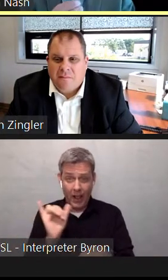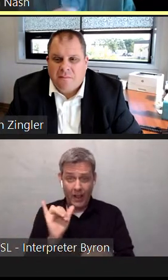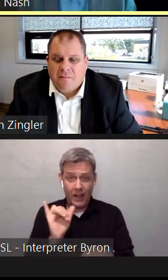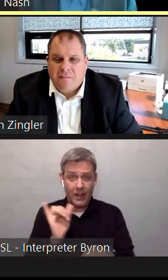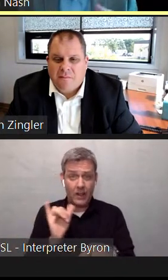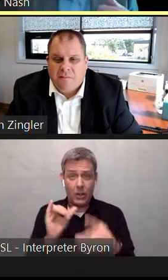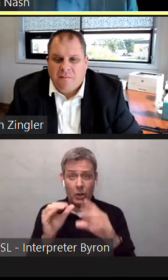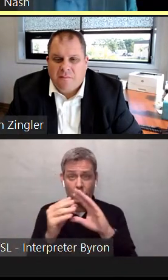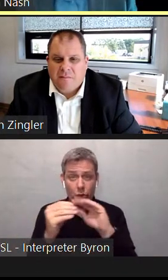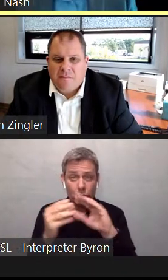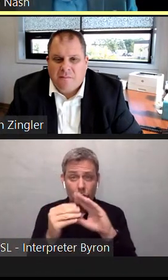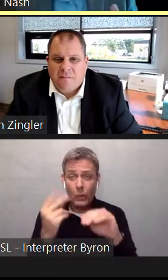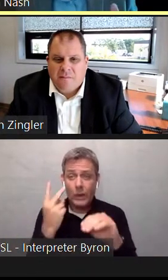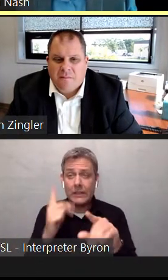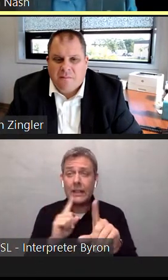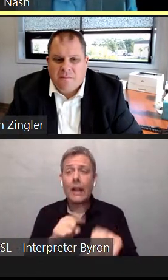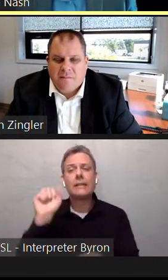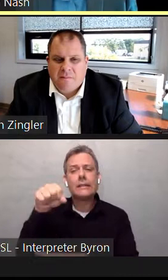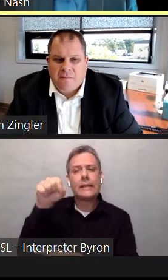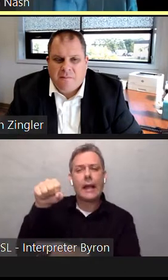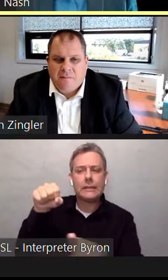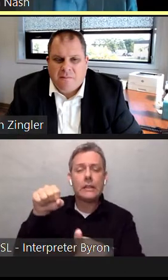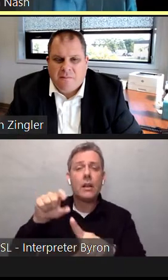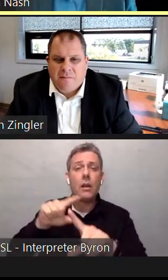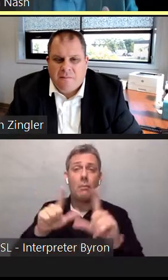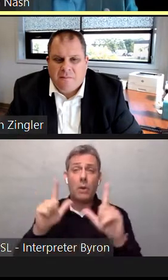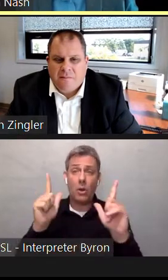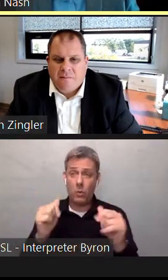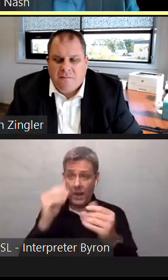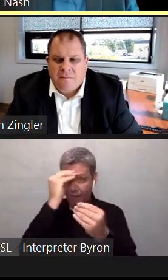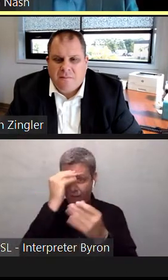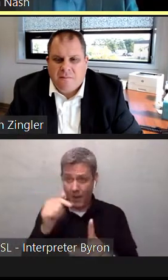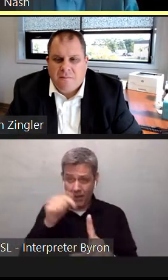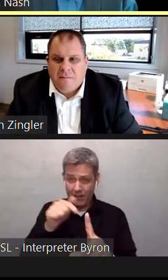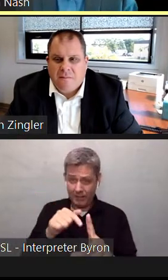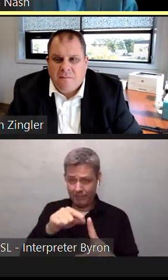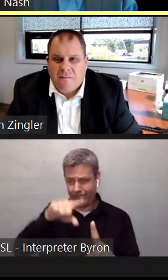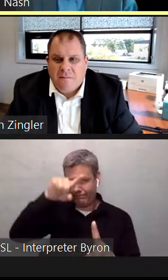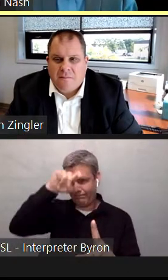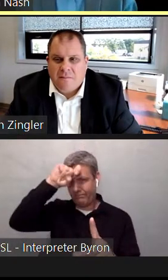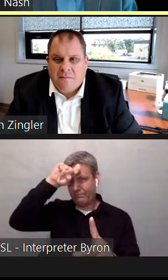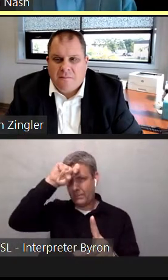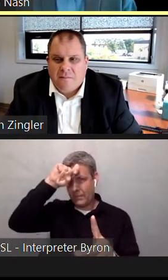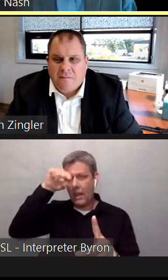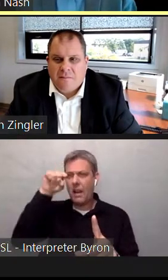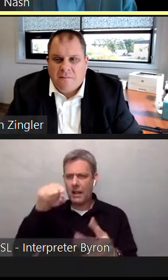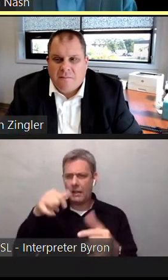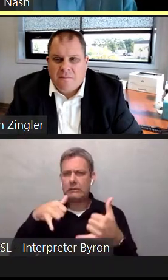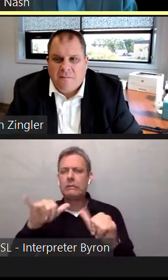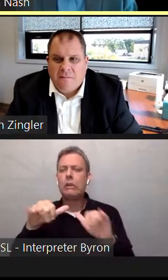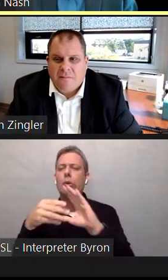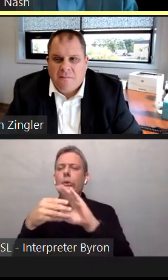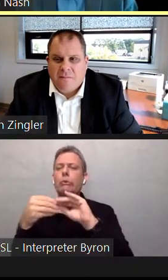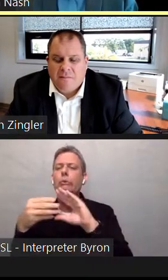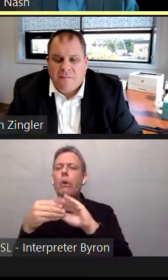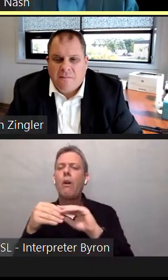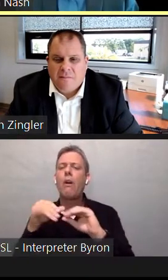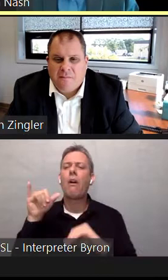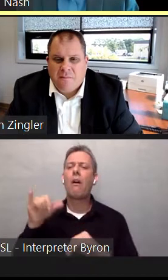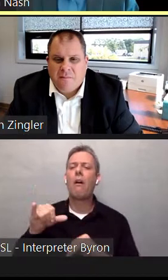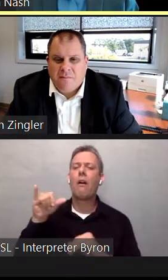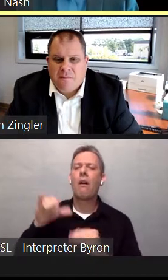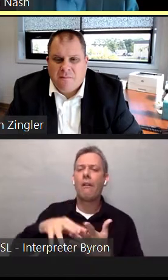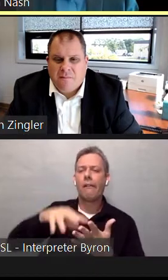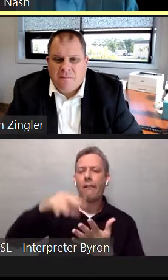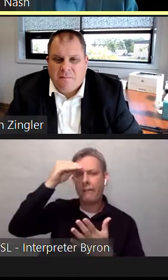tell? And answer is yes. And even when data is questionable, it tells the story. And in this case, where we have the